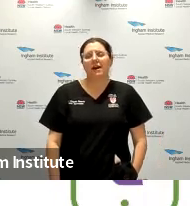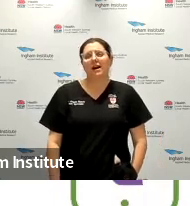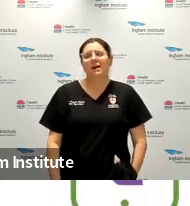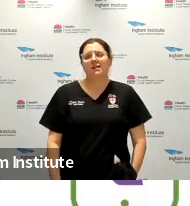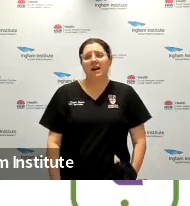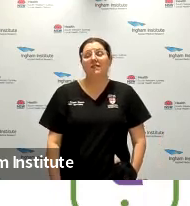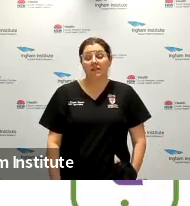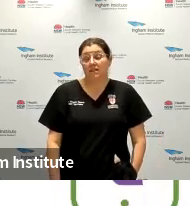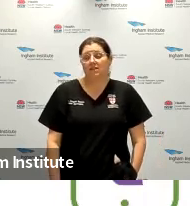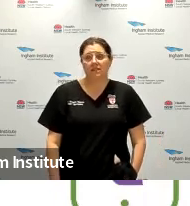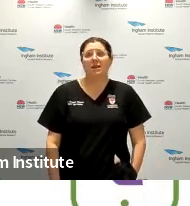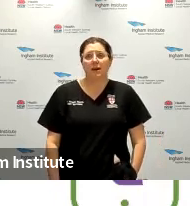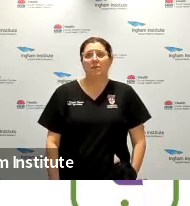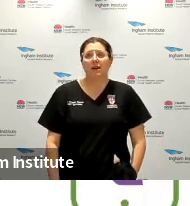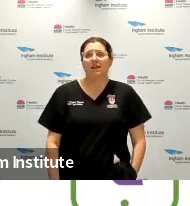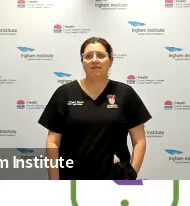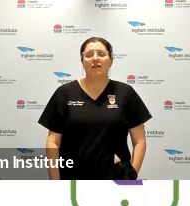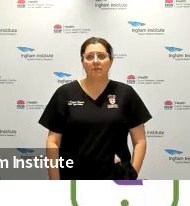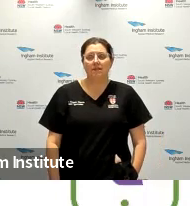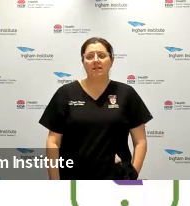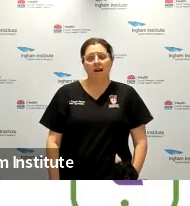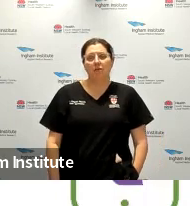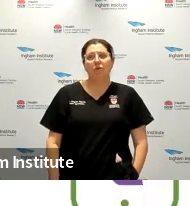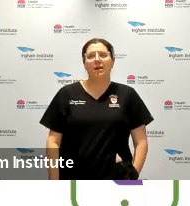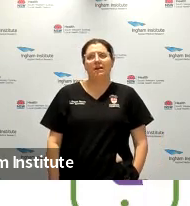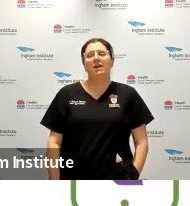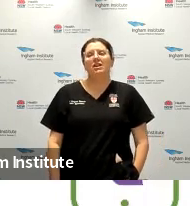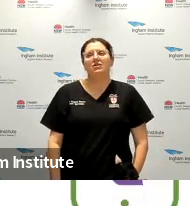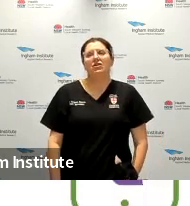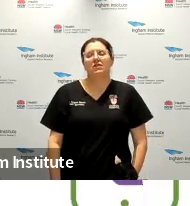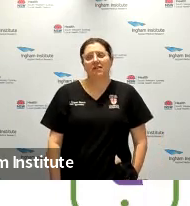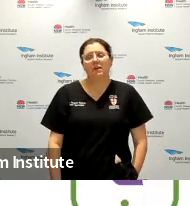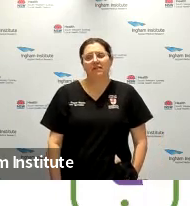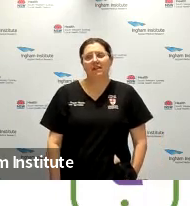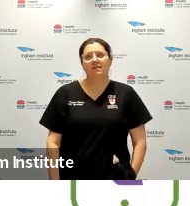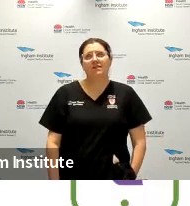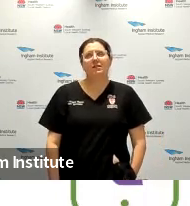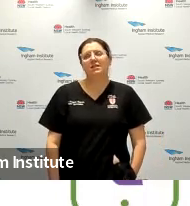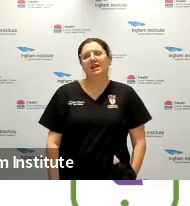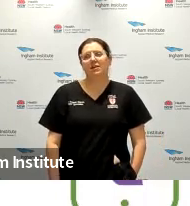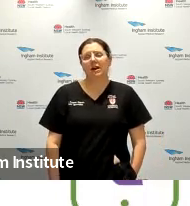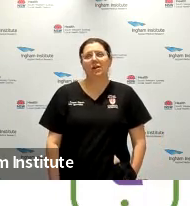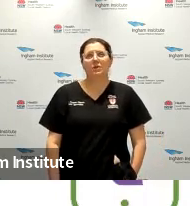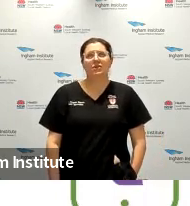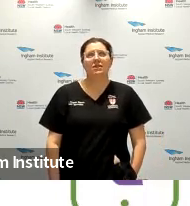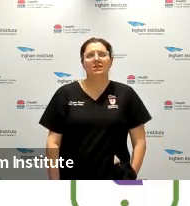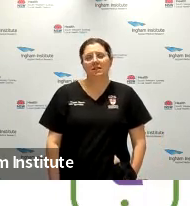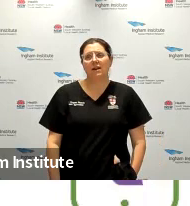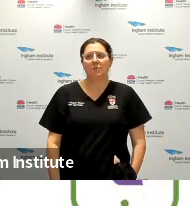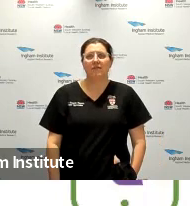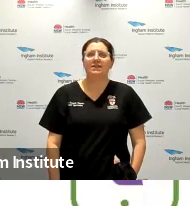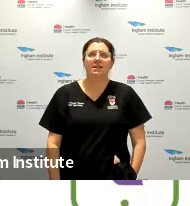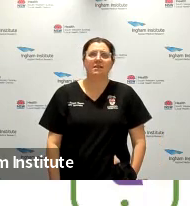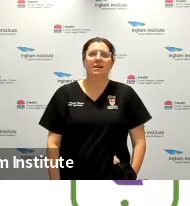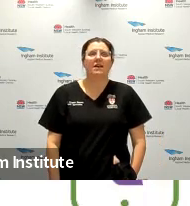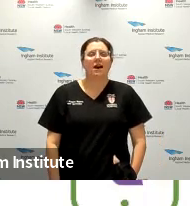issues, and it's hard for clinicians to keep up with that in a very busy, time-poor manner. So there have been factors that have limited our opportunities in